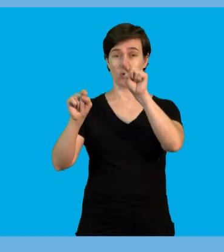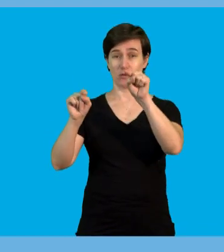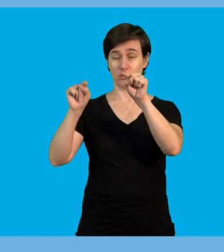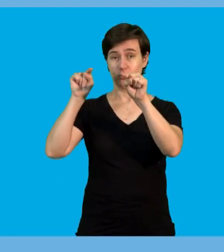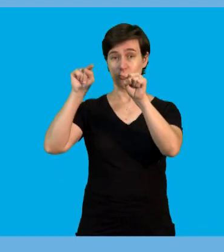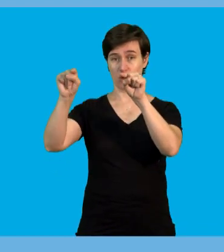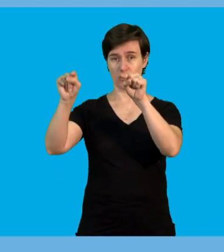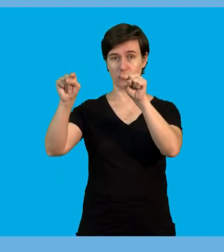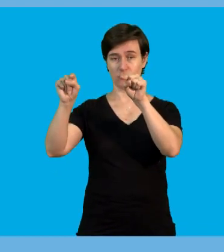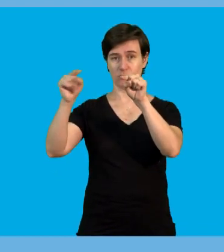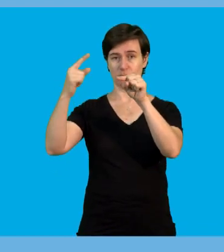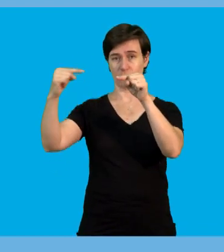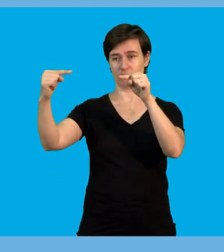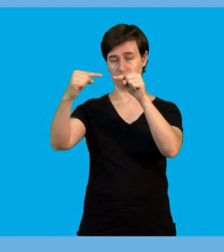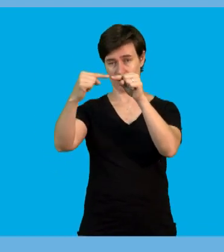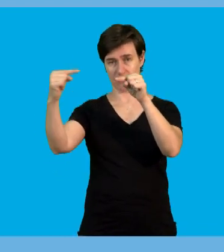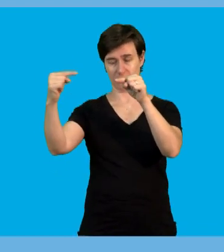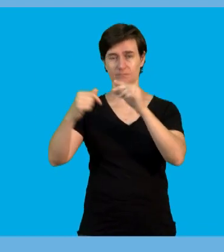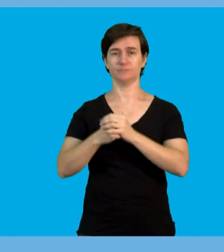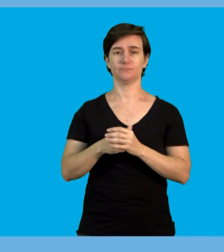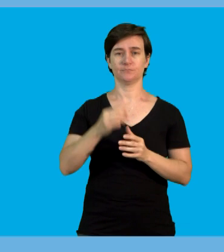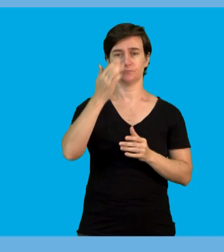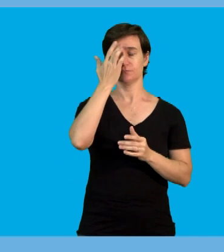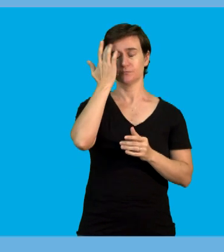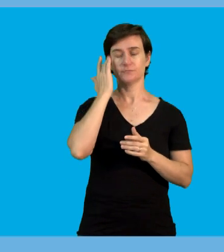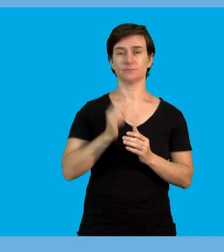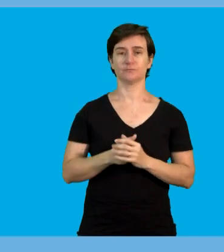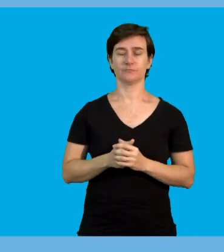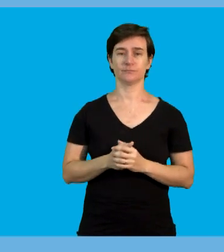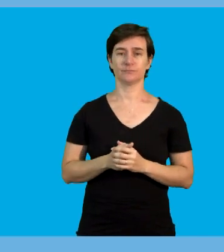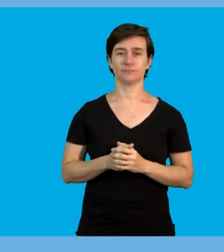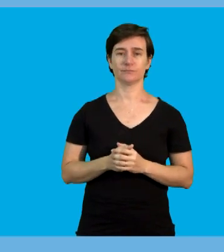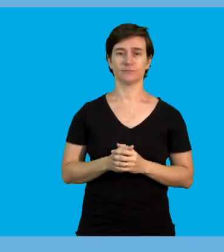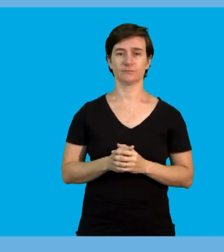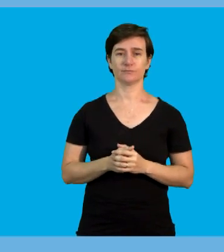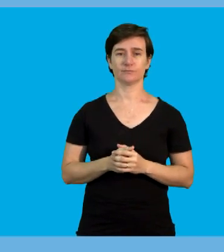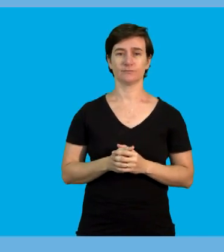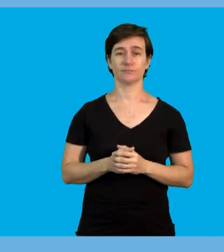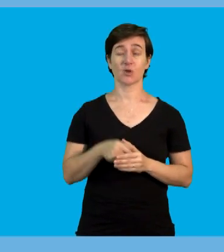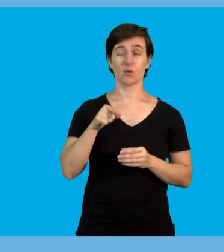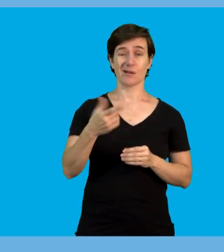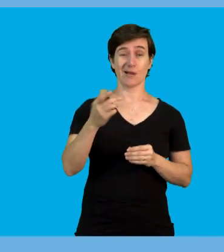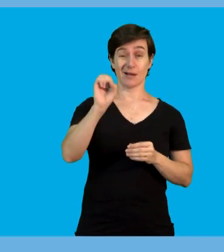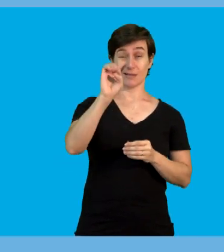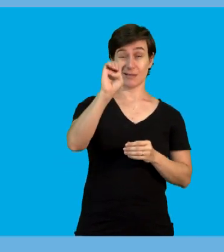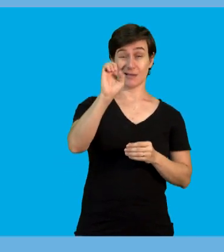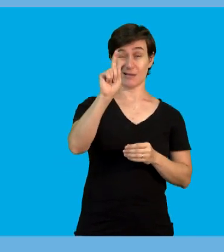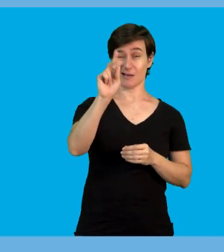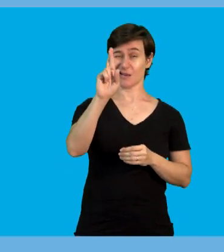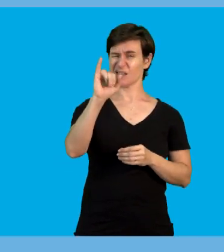put 2 dots on this conducting wires that we have there. So Remember, we are saying that in